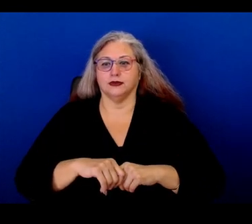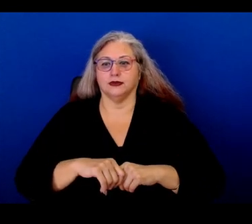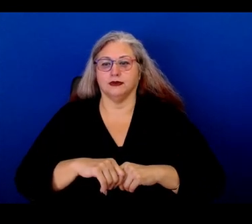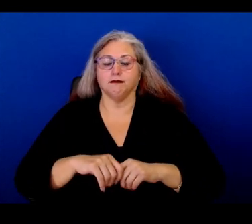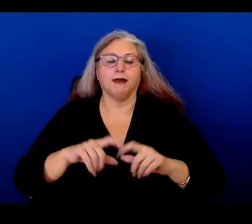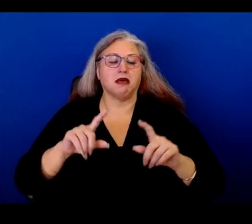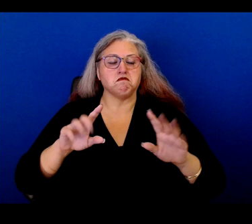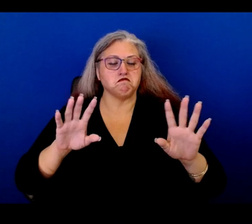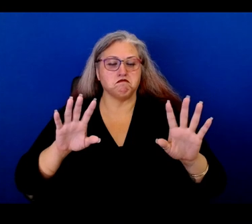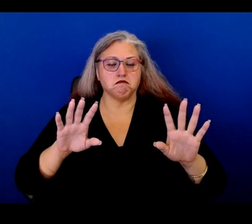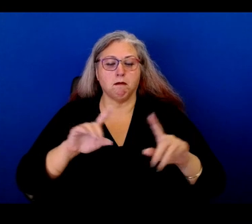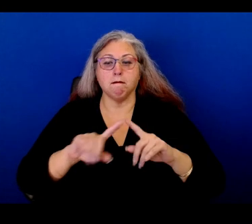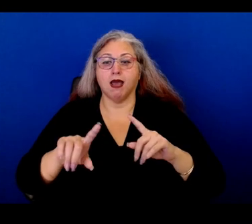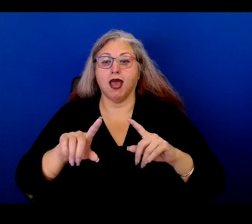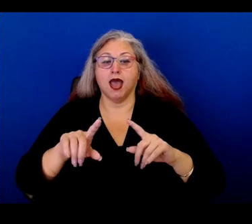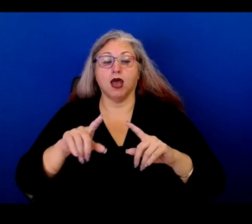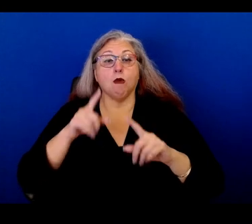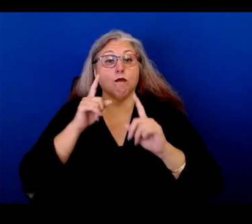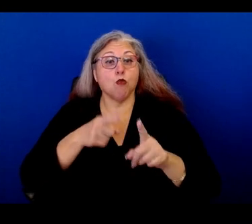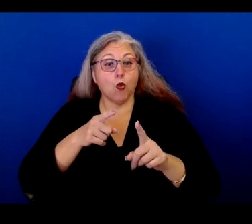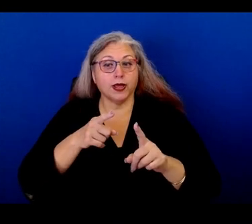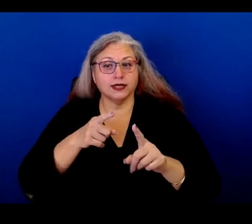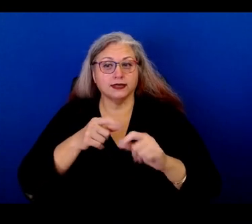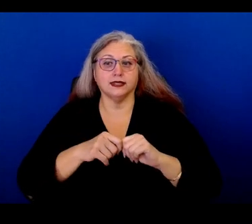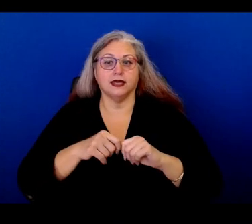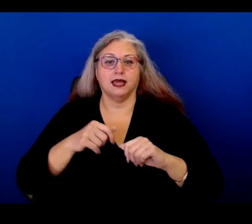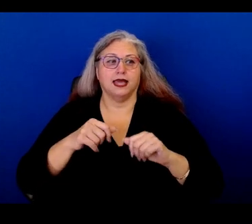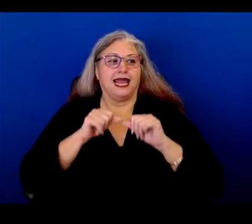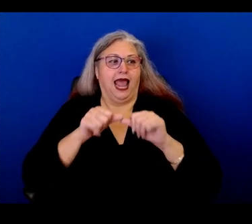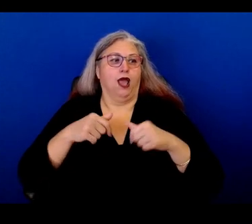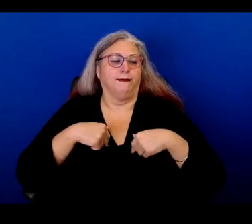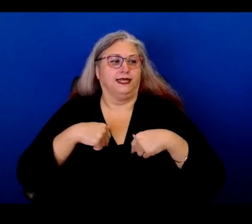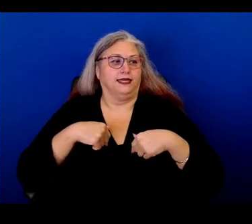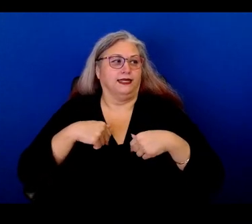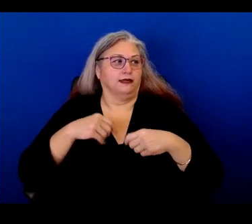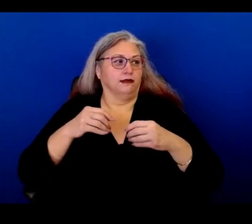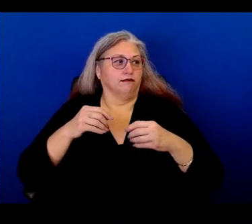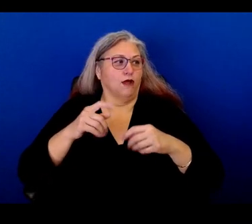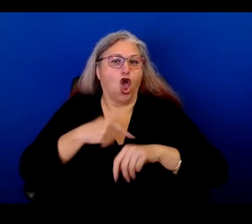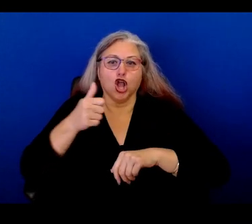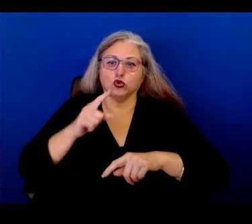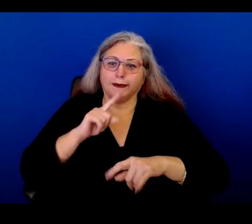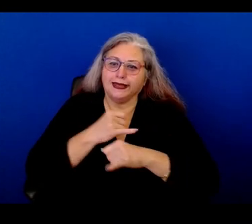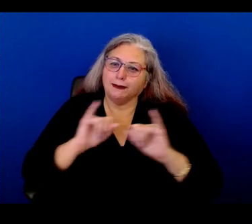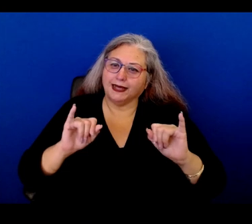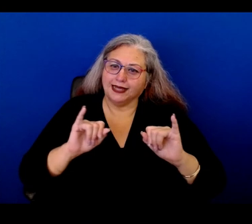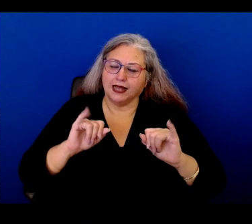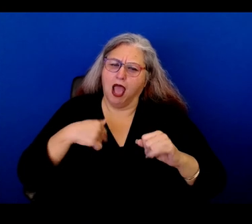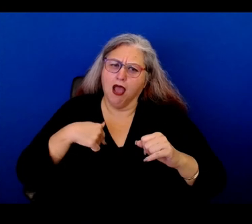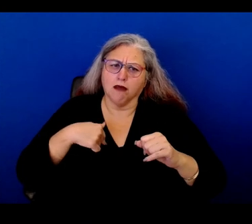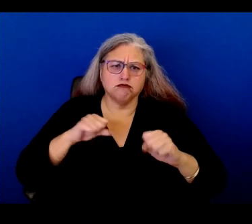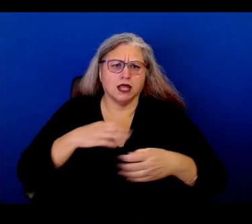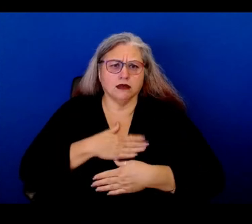in the end, it's allowing me to stay independent longer, which I really